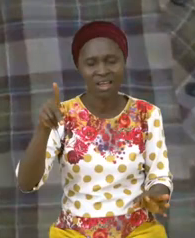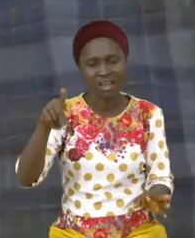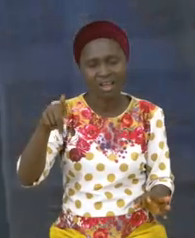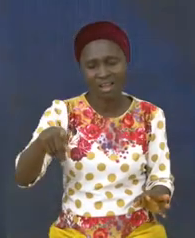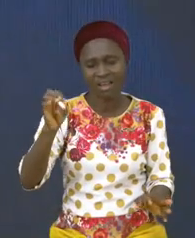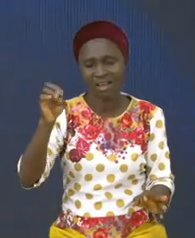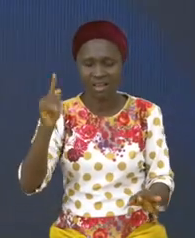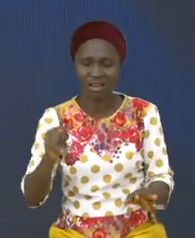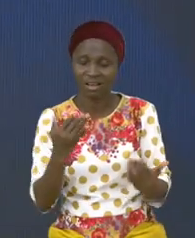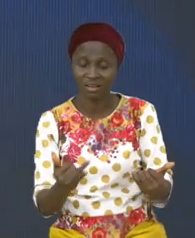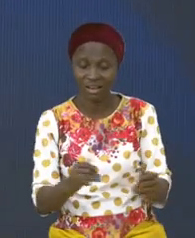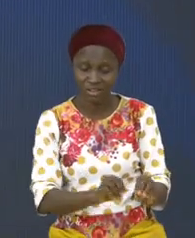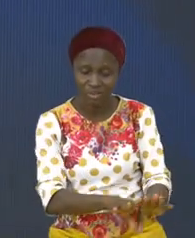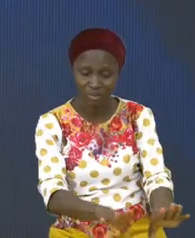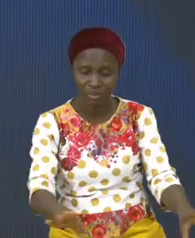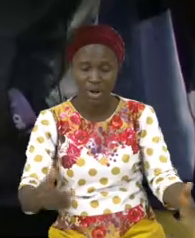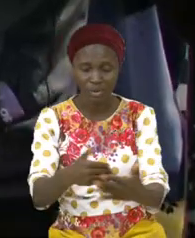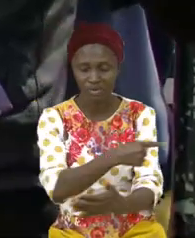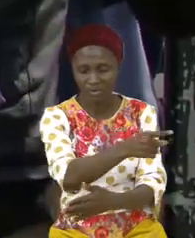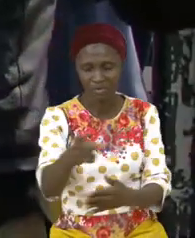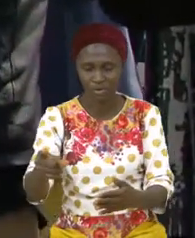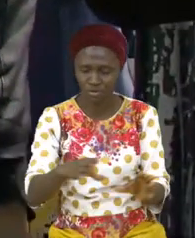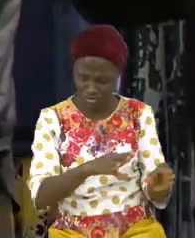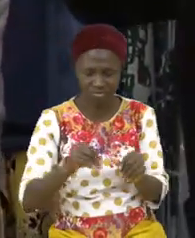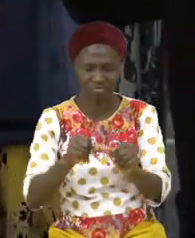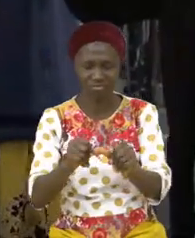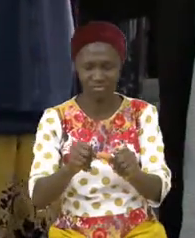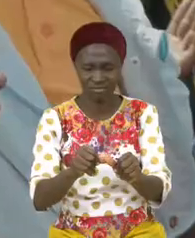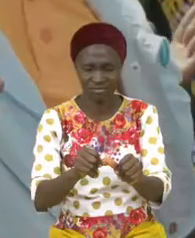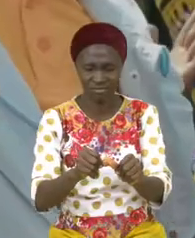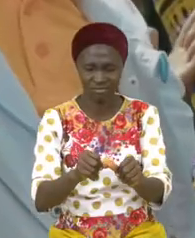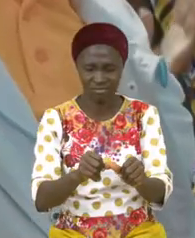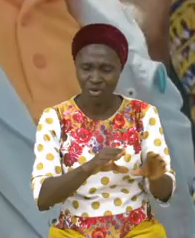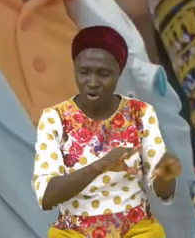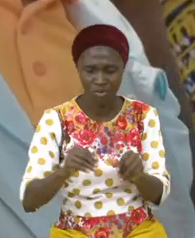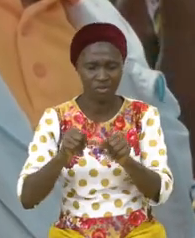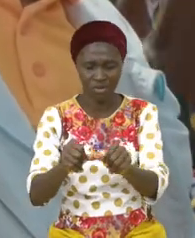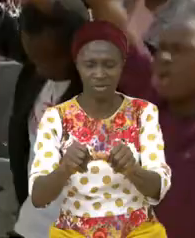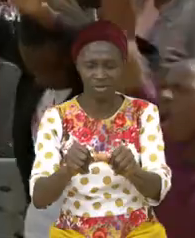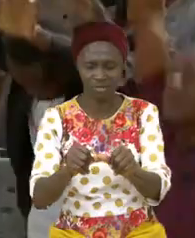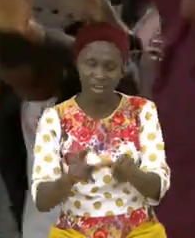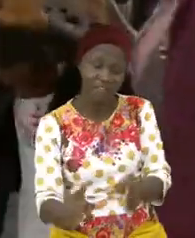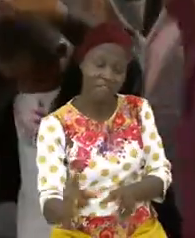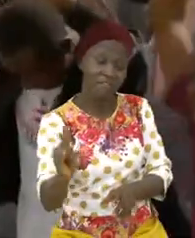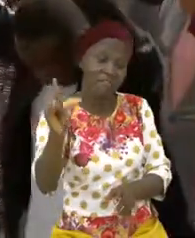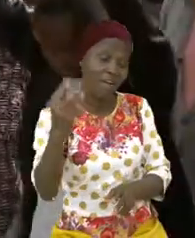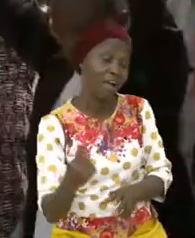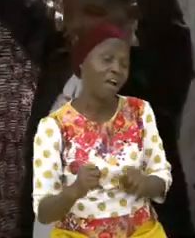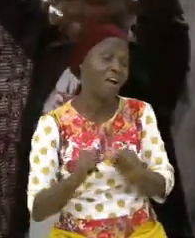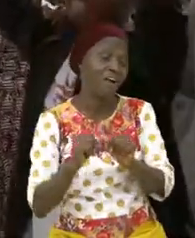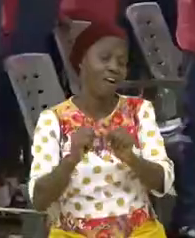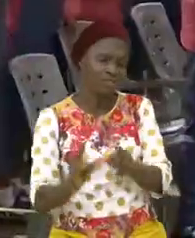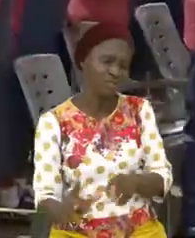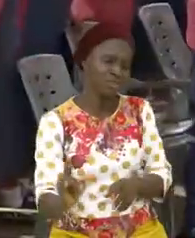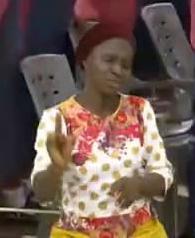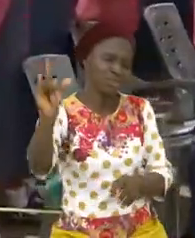on. March on. Walk on. Fly on. Soar